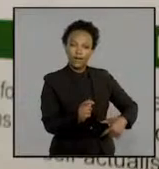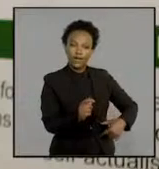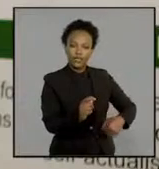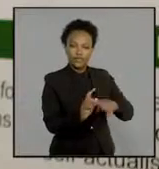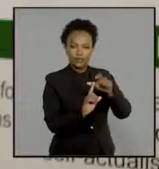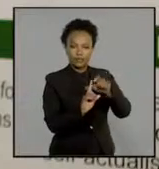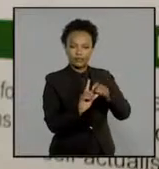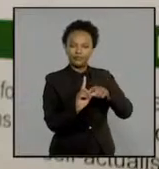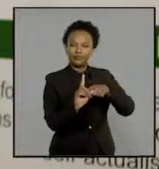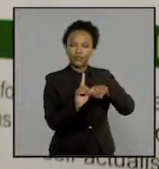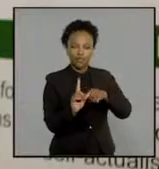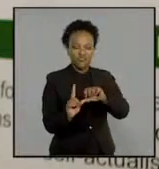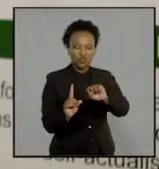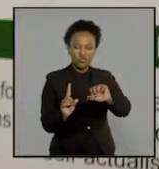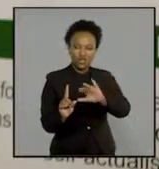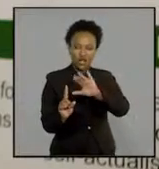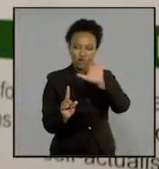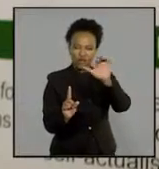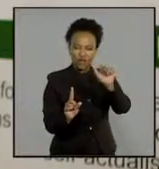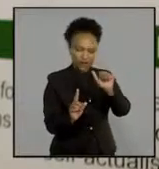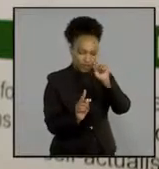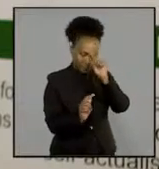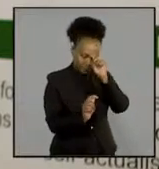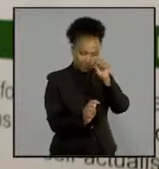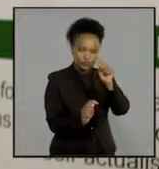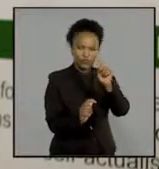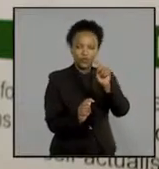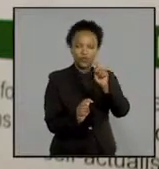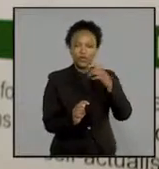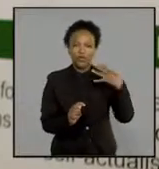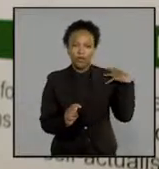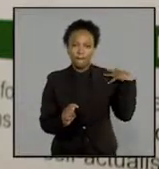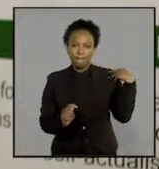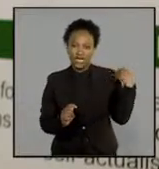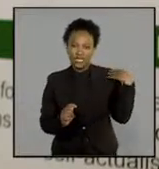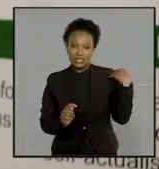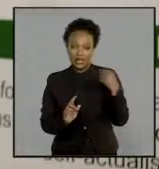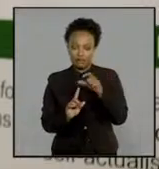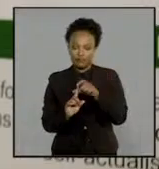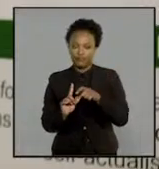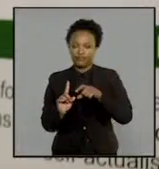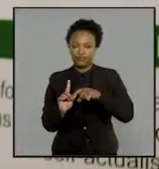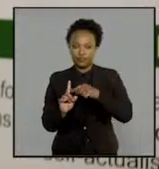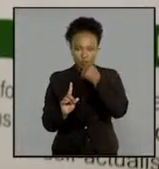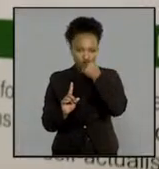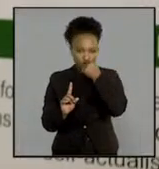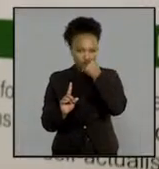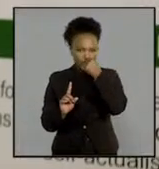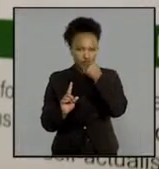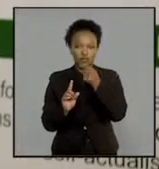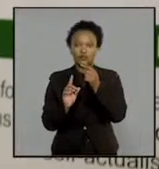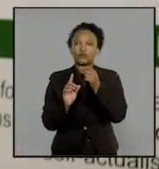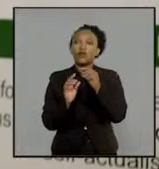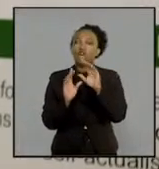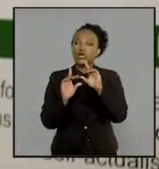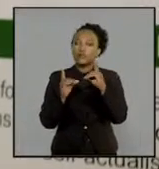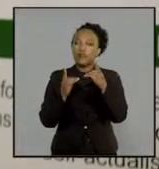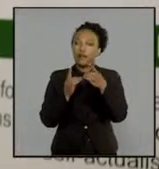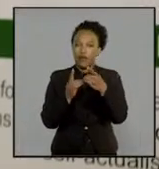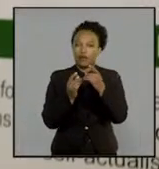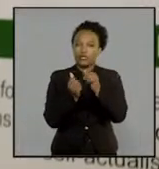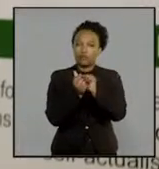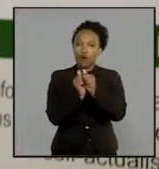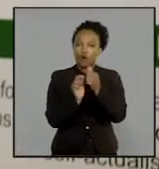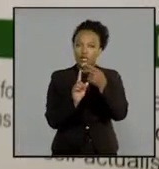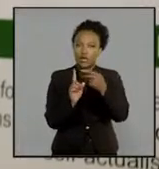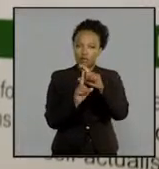Cyril Ramaphosa, President of the Republic of South Africa, Honorable Natim Teto, Minister of Sports, Arts